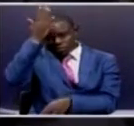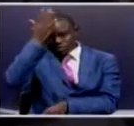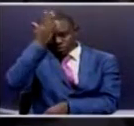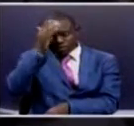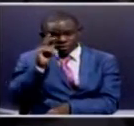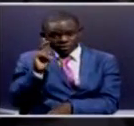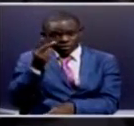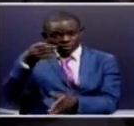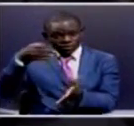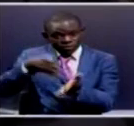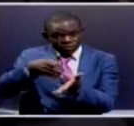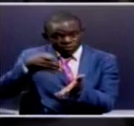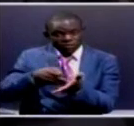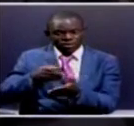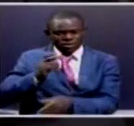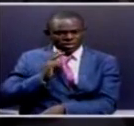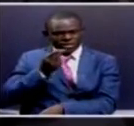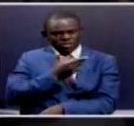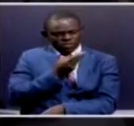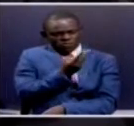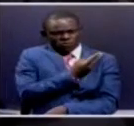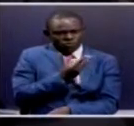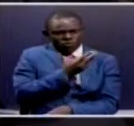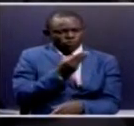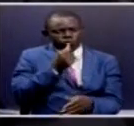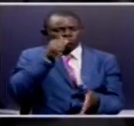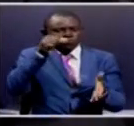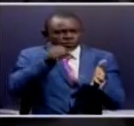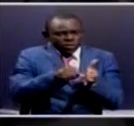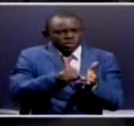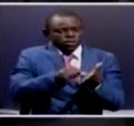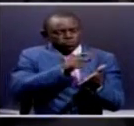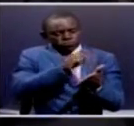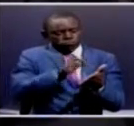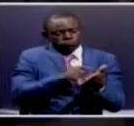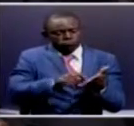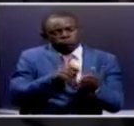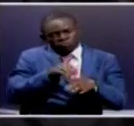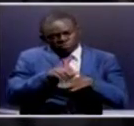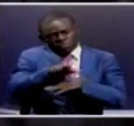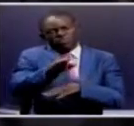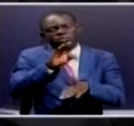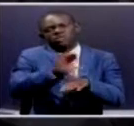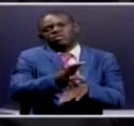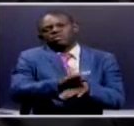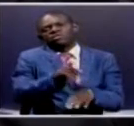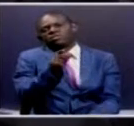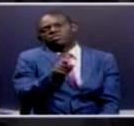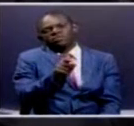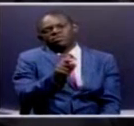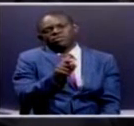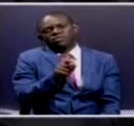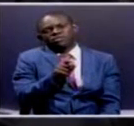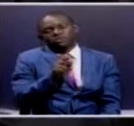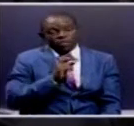the church. And the letter was to the effect that it looks like we have reached an